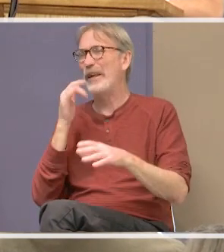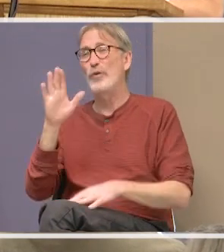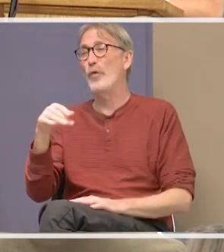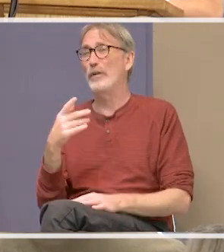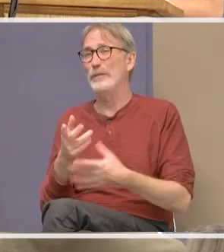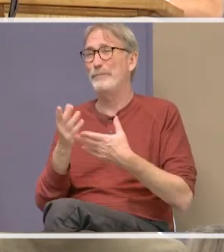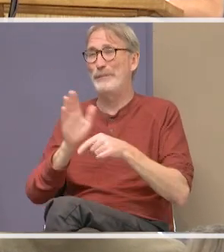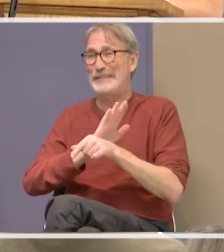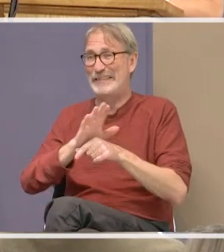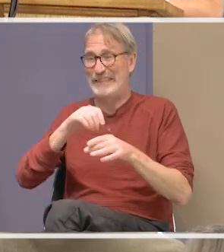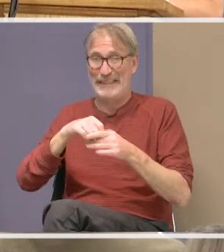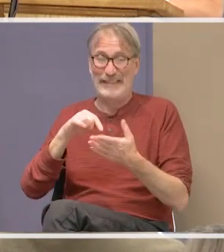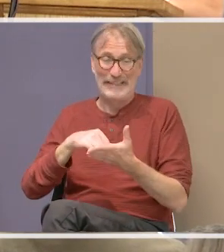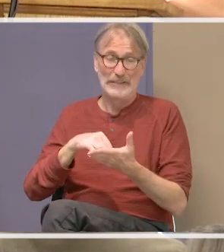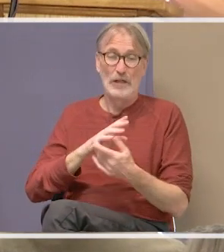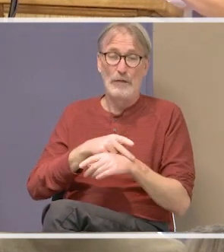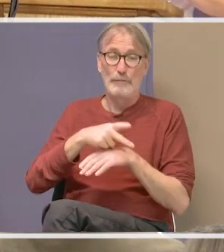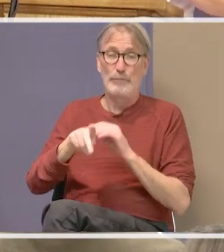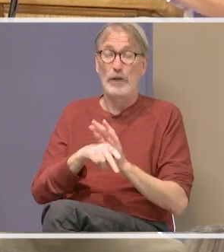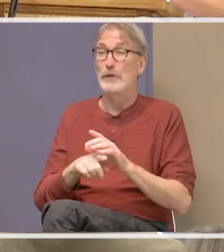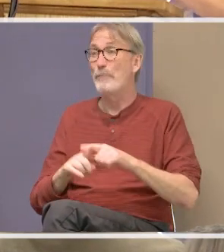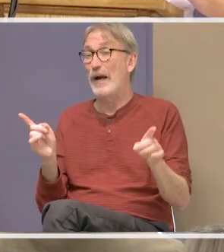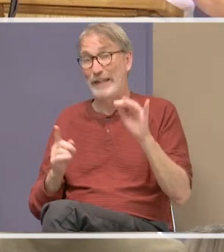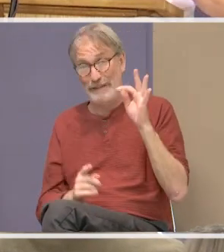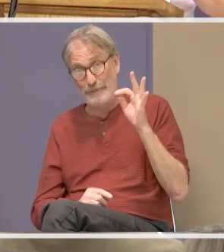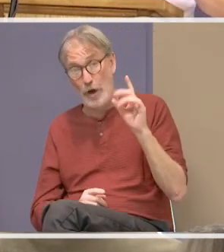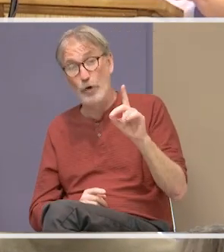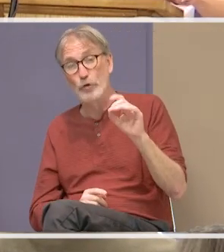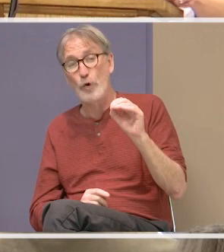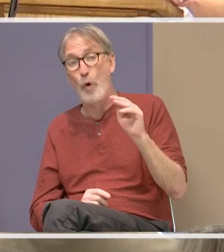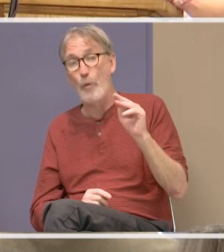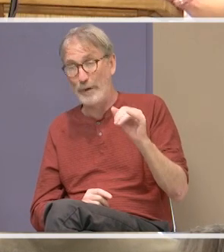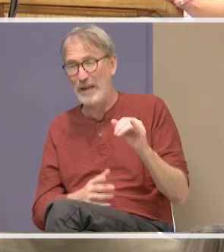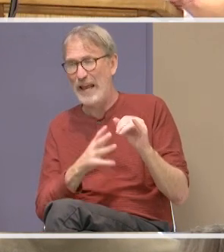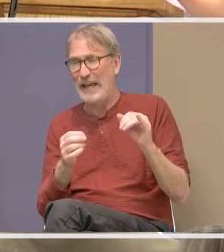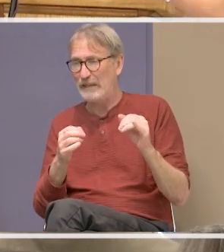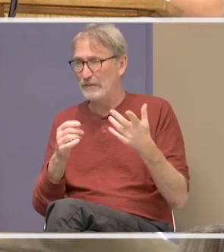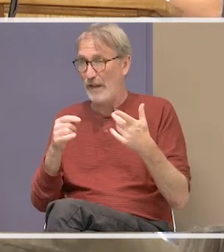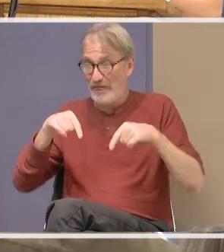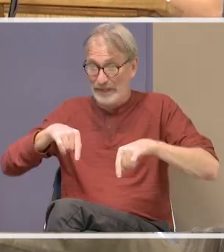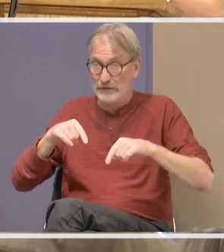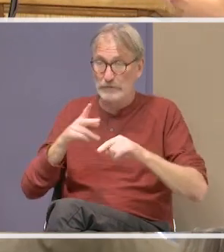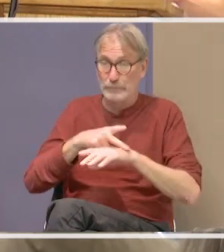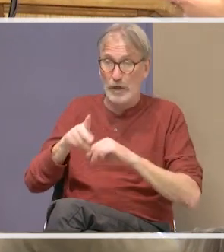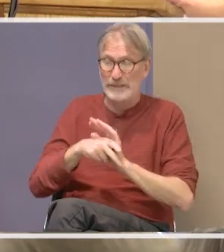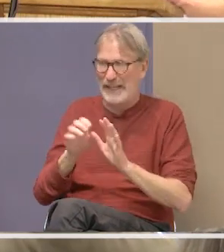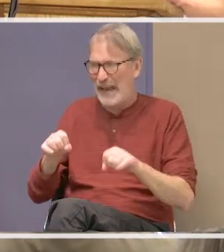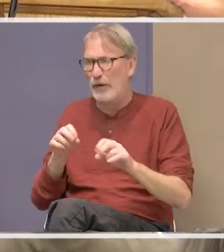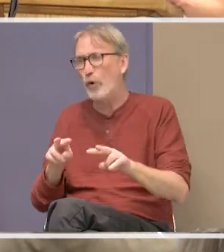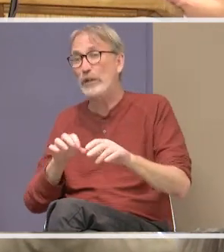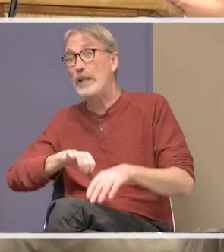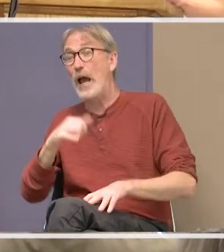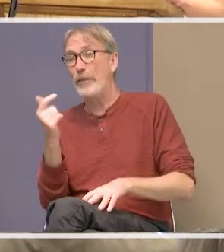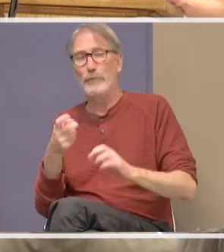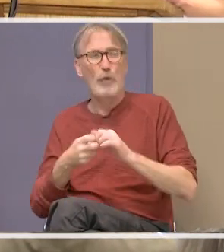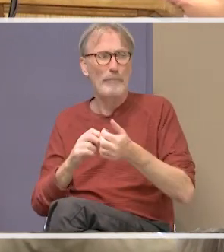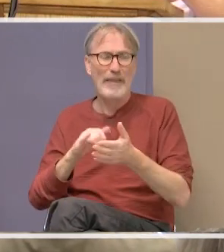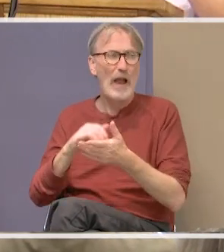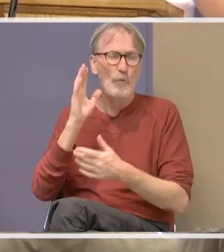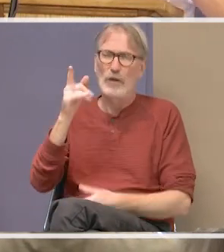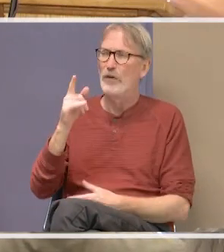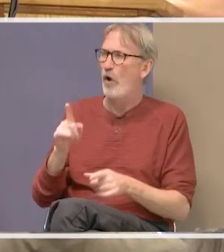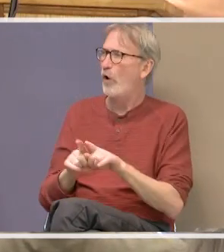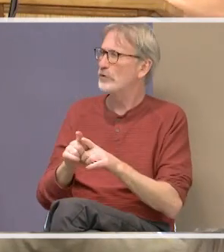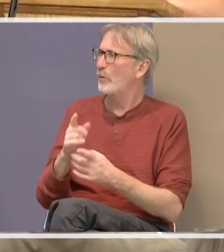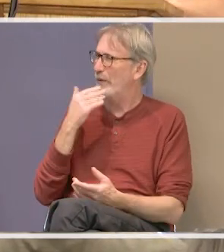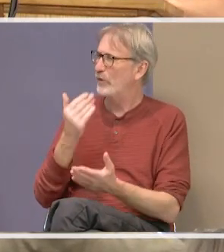project, but I think if DOMI, in concert with this project, could address some of those other issues, that would also be a